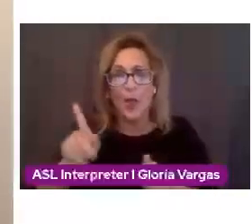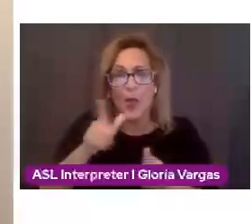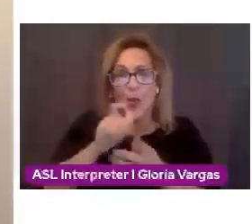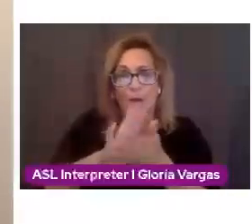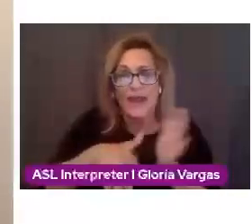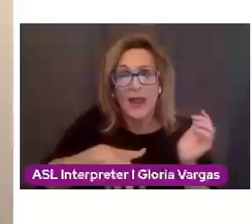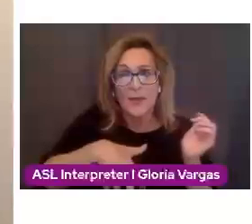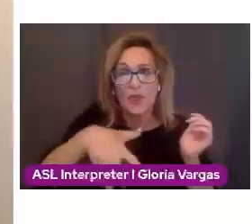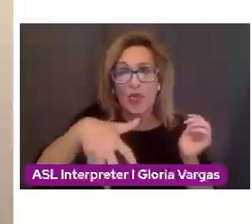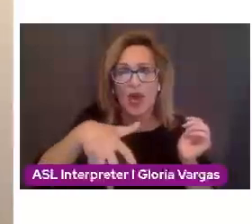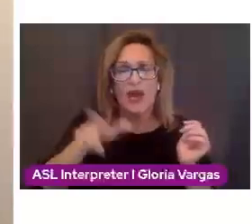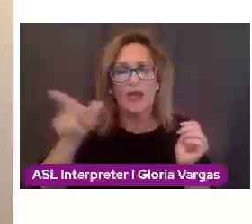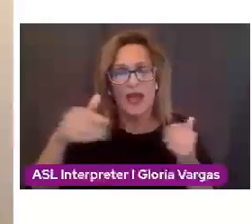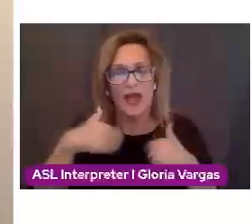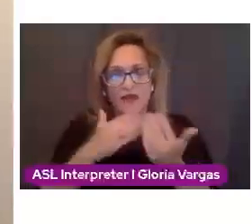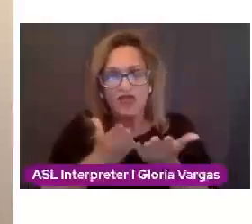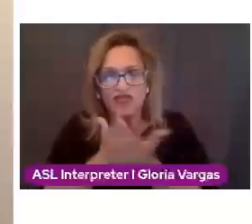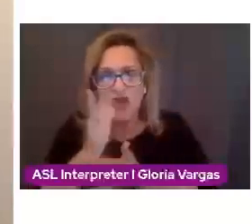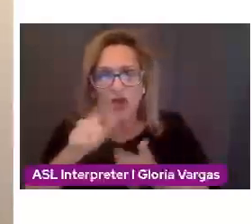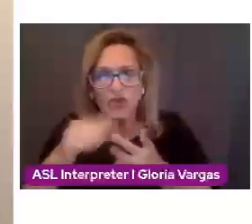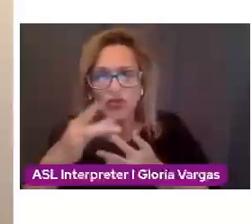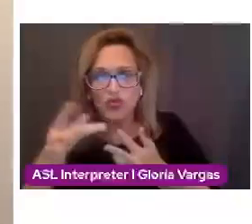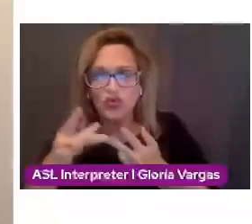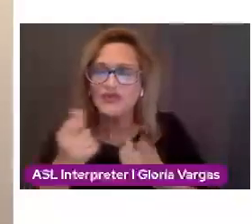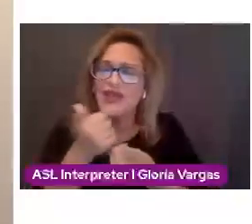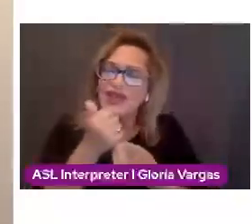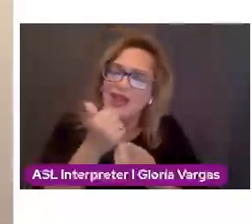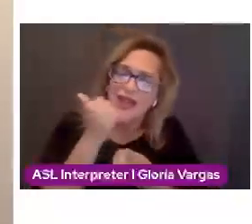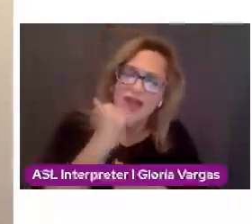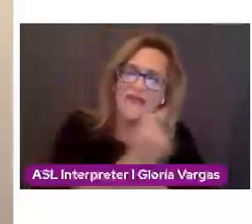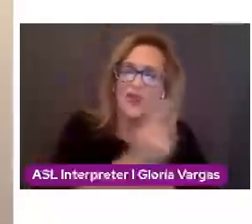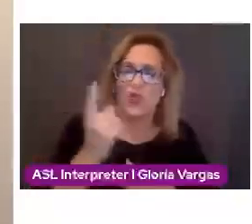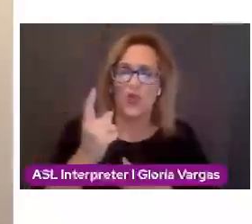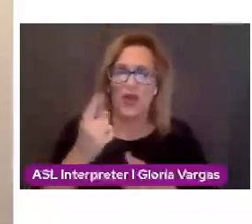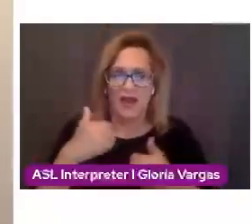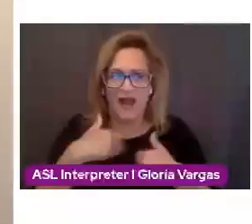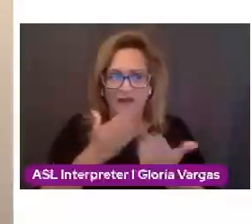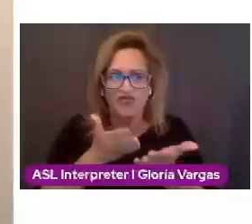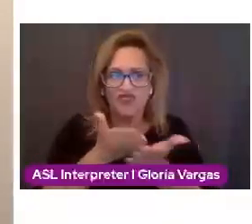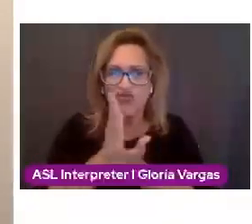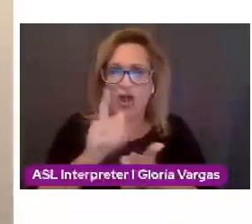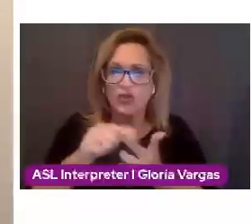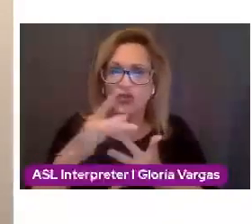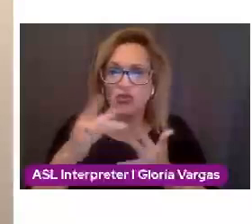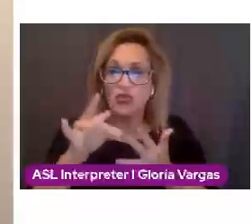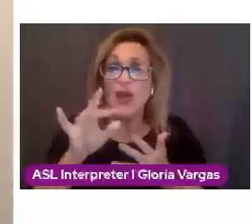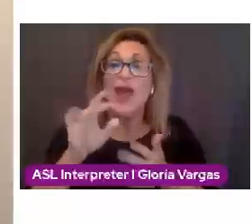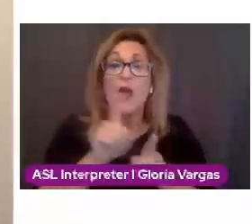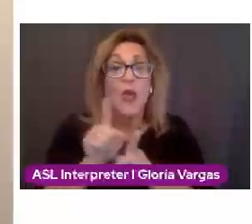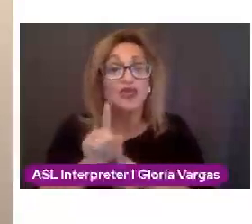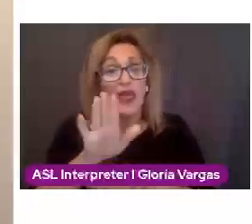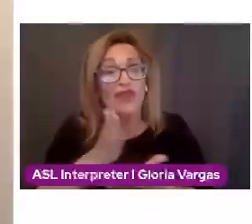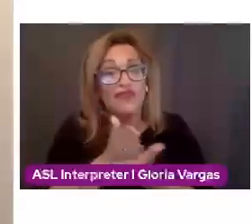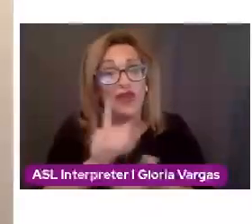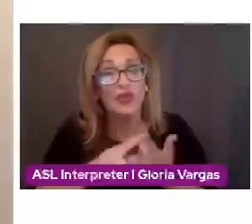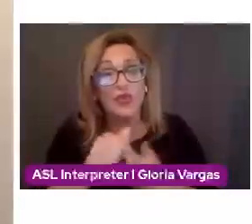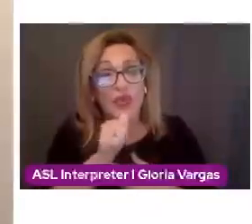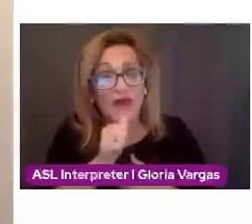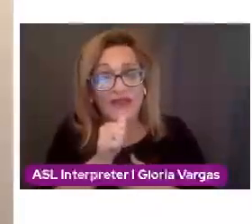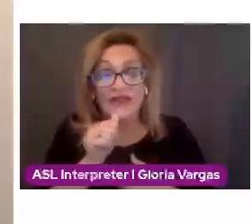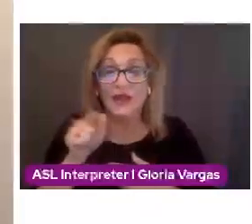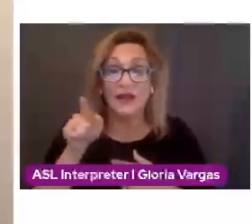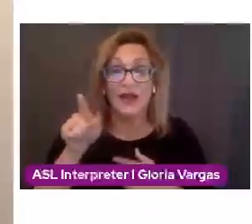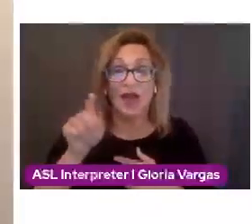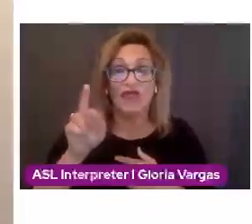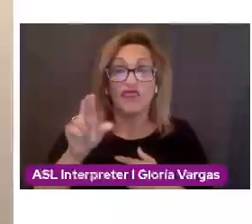to choose, everybody's right to choose, and everybody's right to privacy, by the way, because what Roe v. Wade established